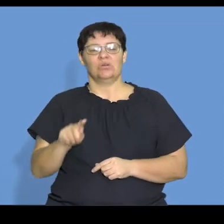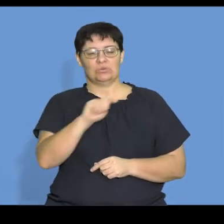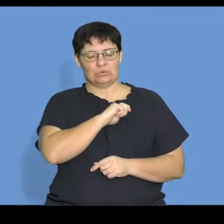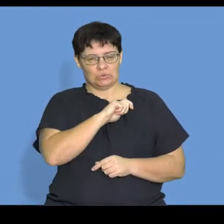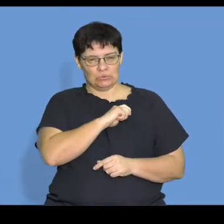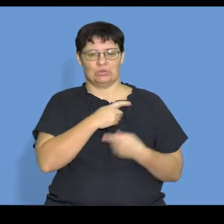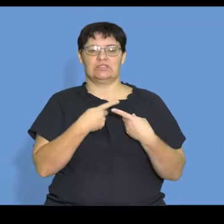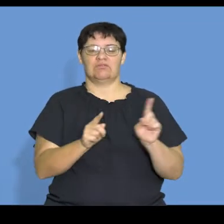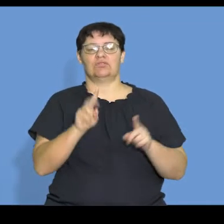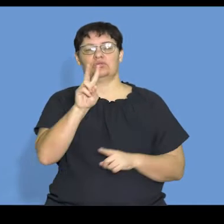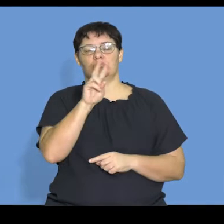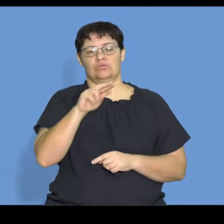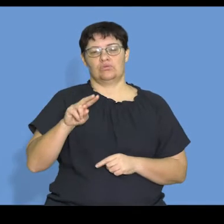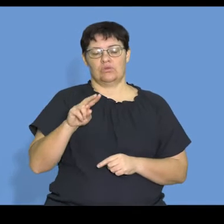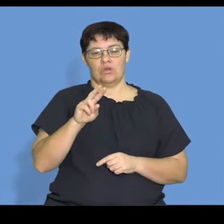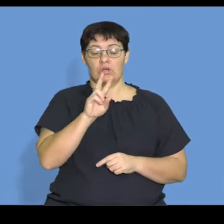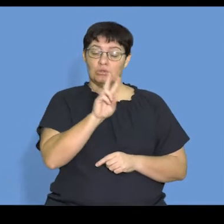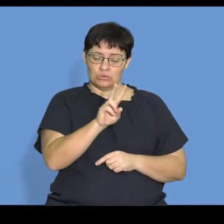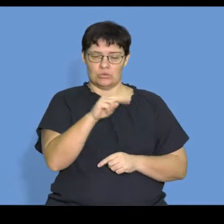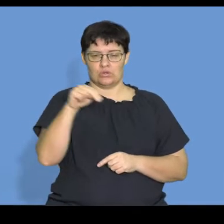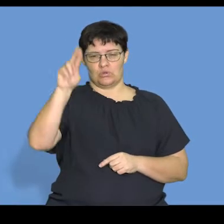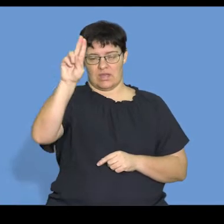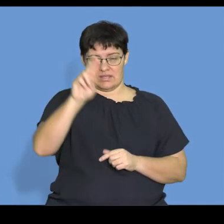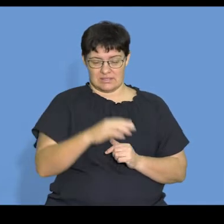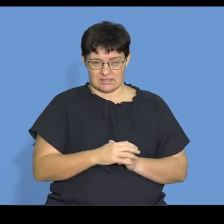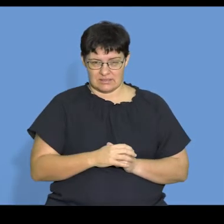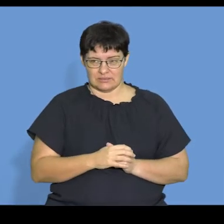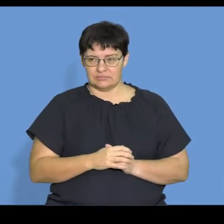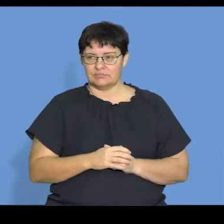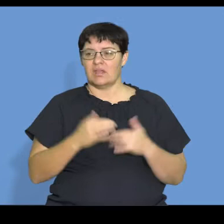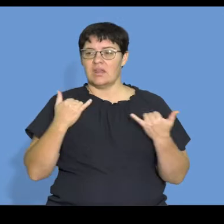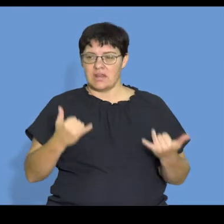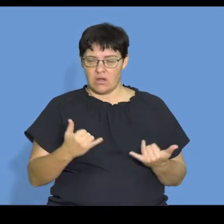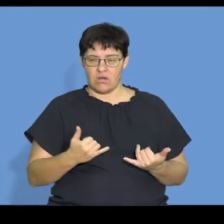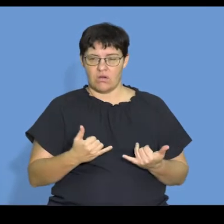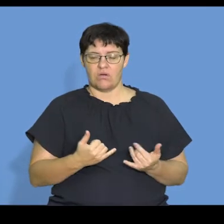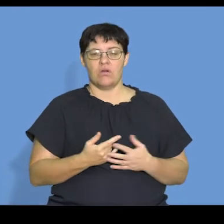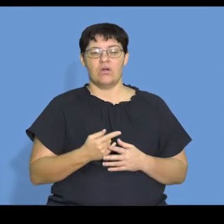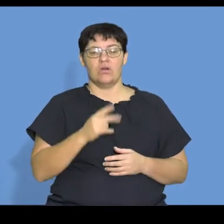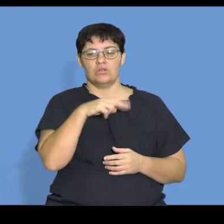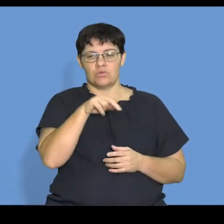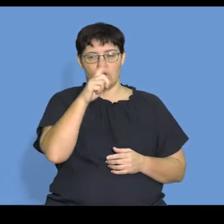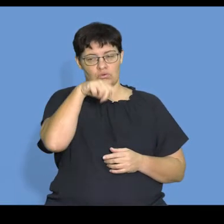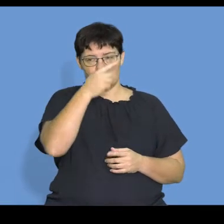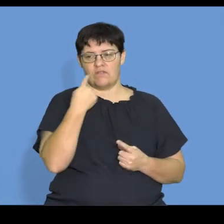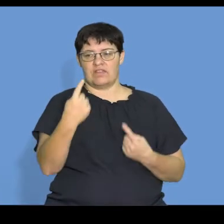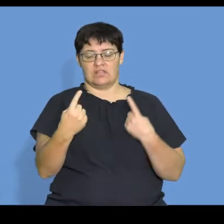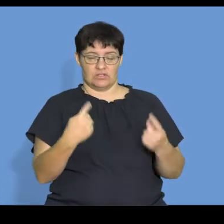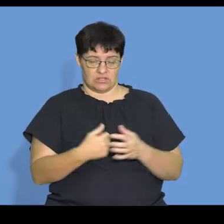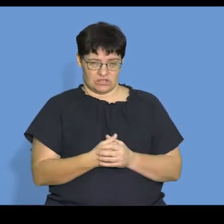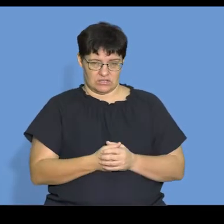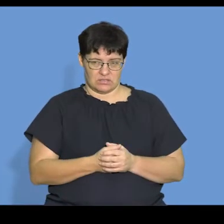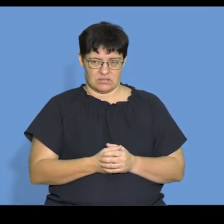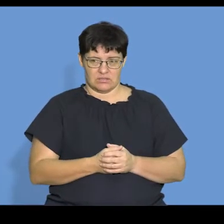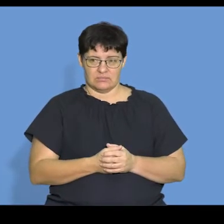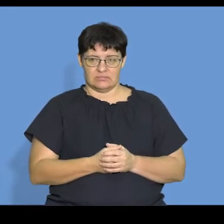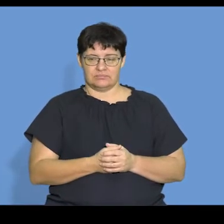2 squares. Lastly, you will take out a square root of each term, which will then be your